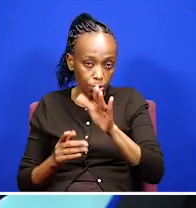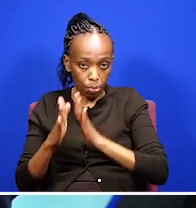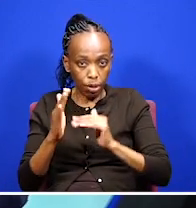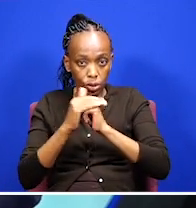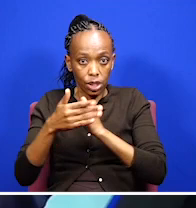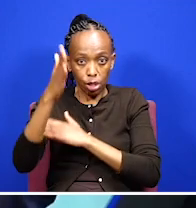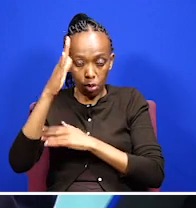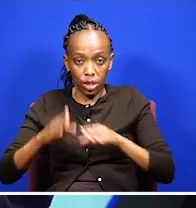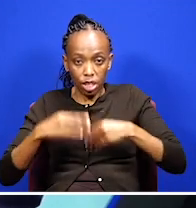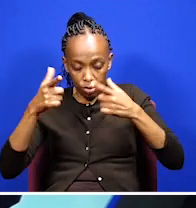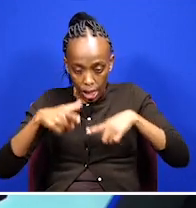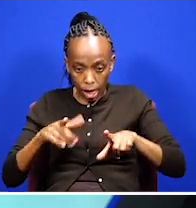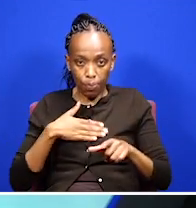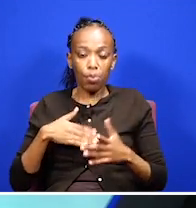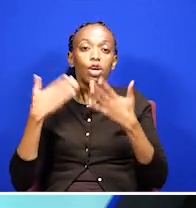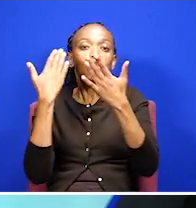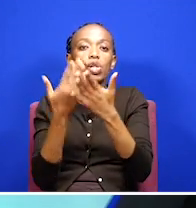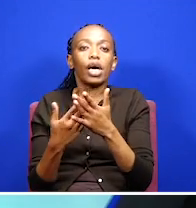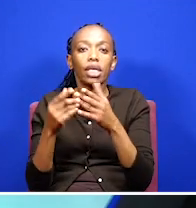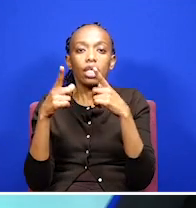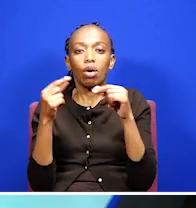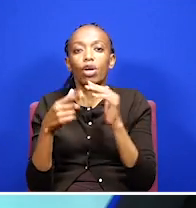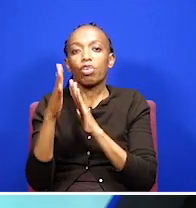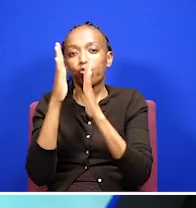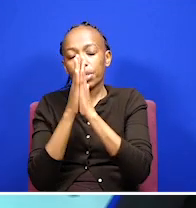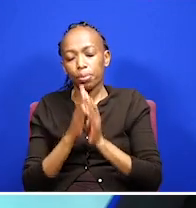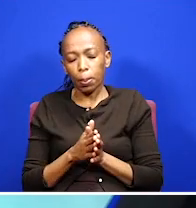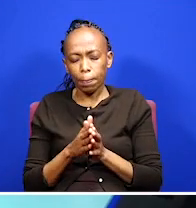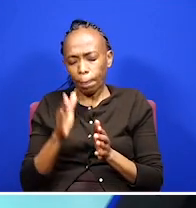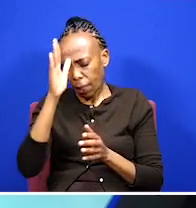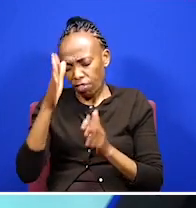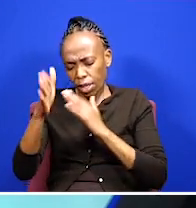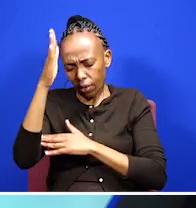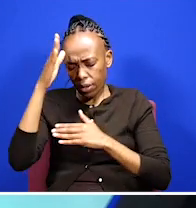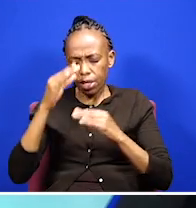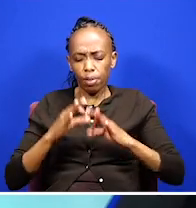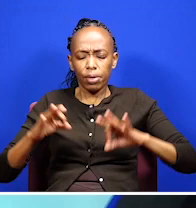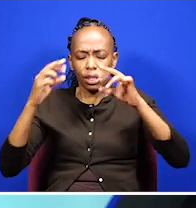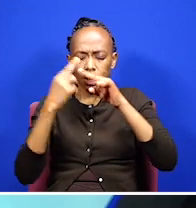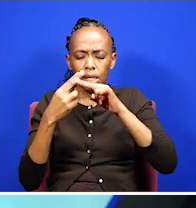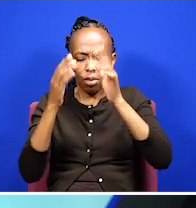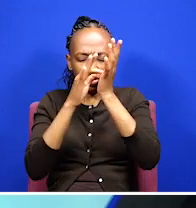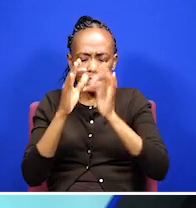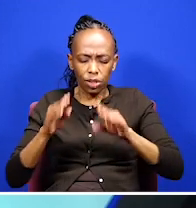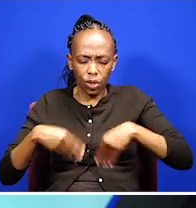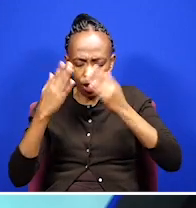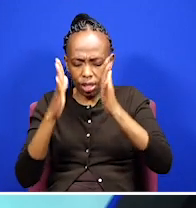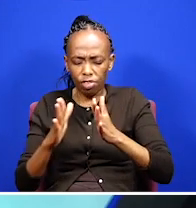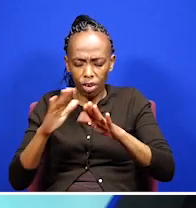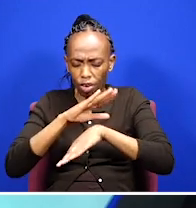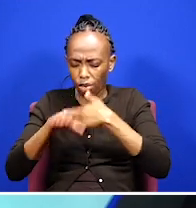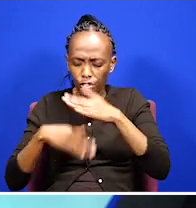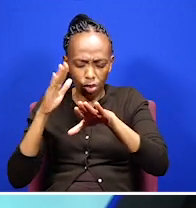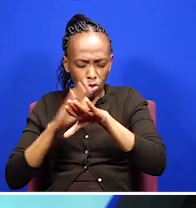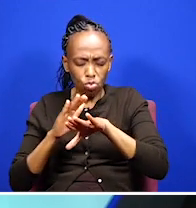to give thanks in a word of prayer. Father God, in the precious name of Jesus, you are the giver of all good and precious gifts.